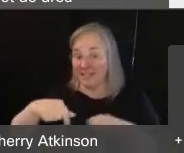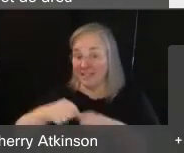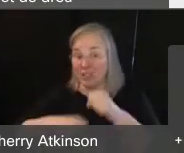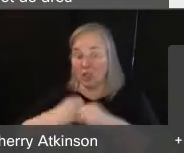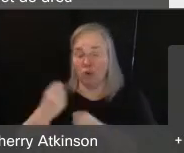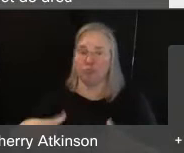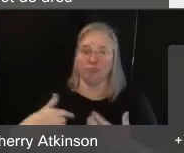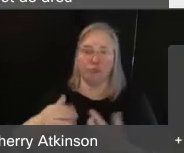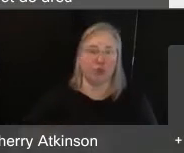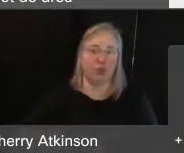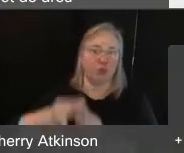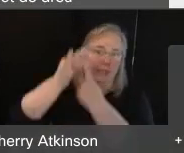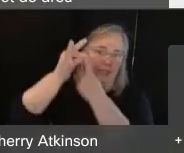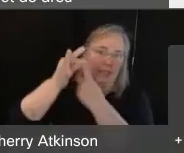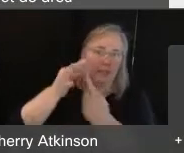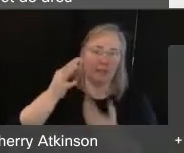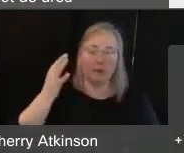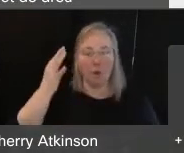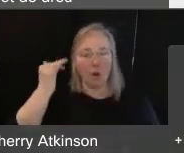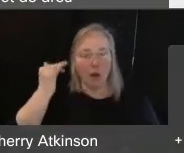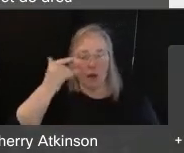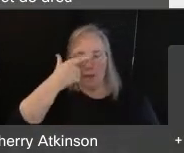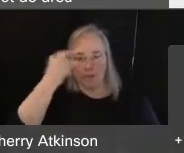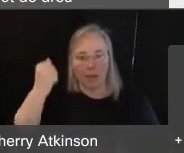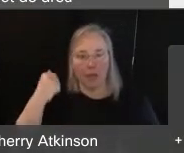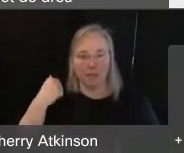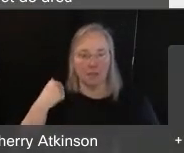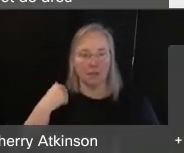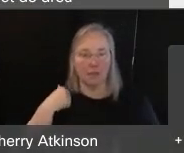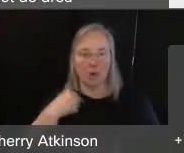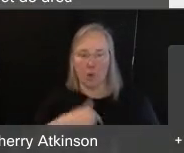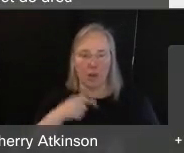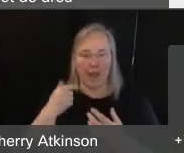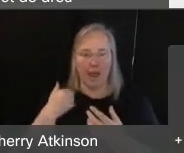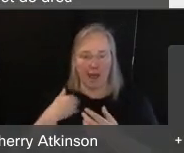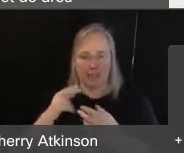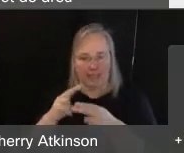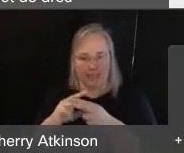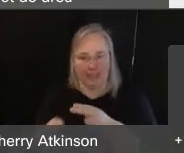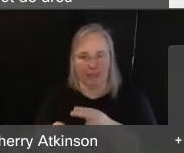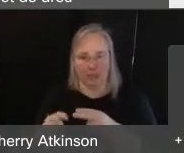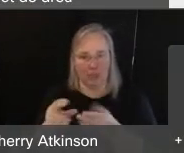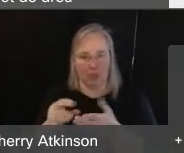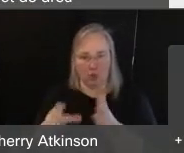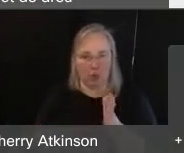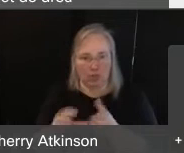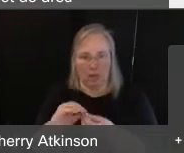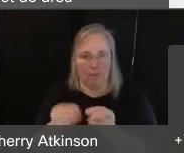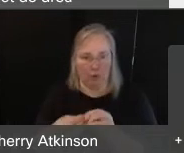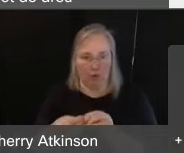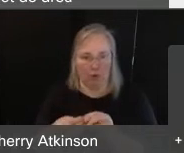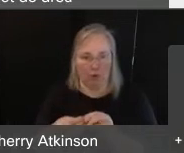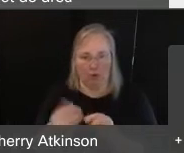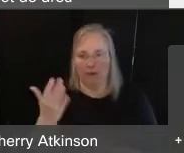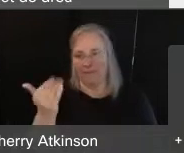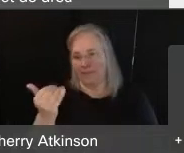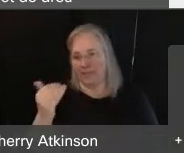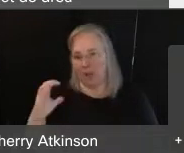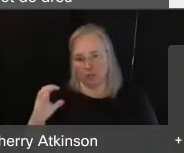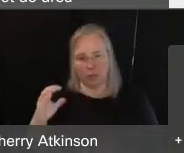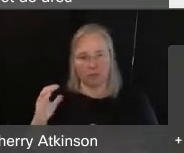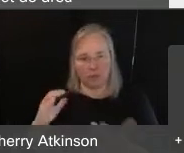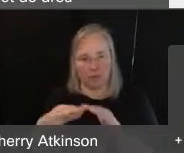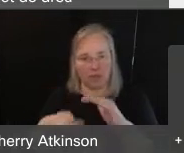unique, right? Because we got to decrease the student number, right? And 1,500.